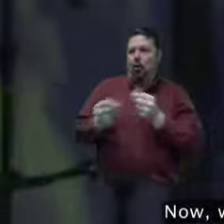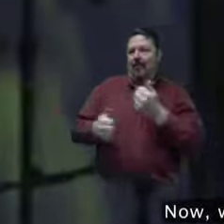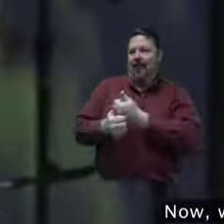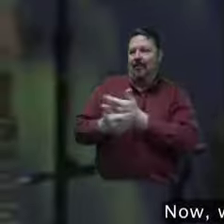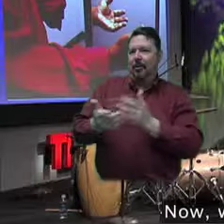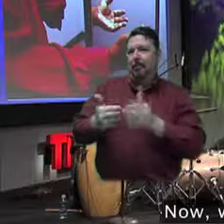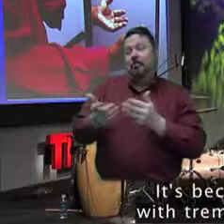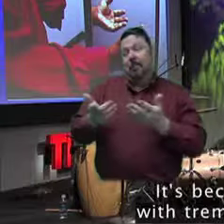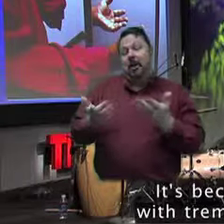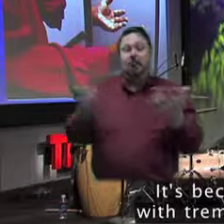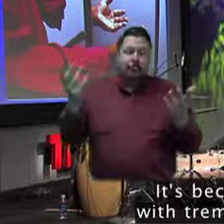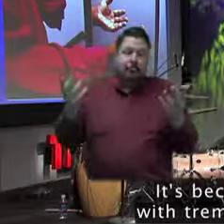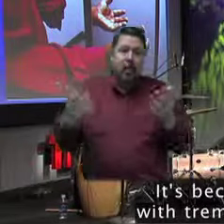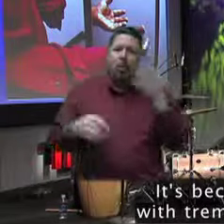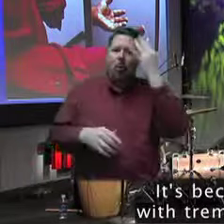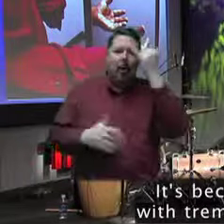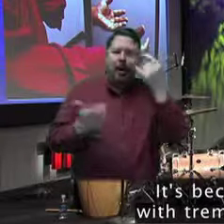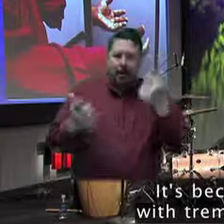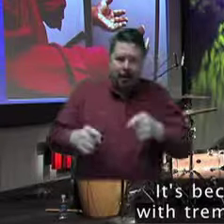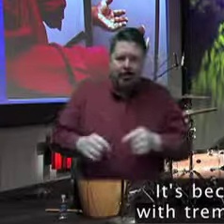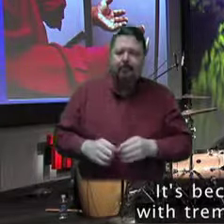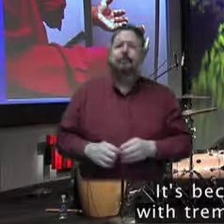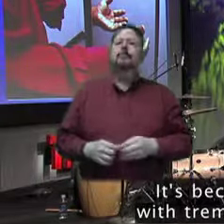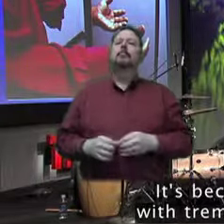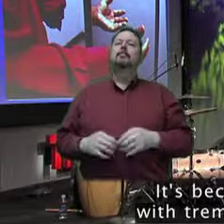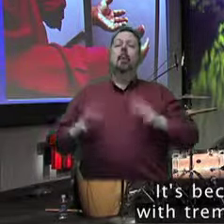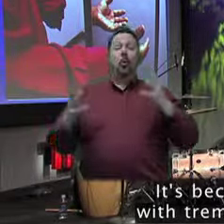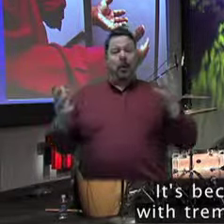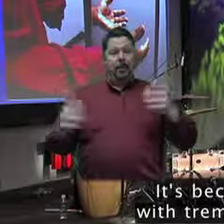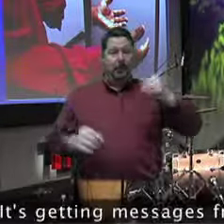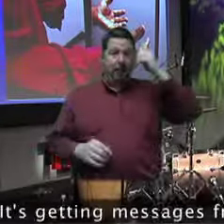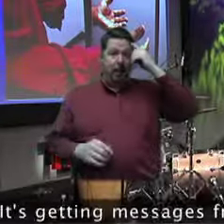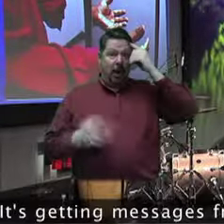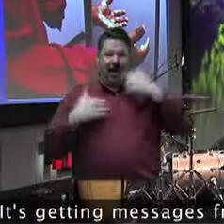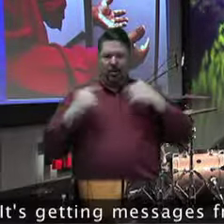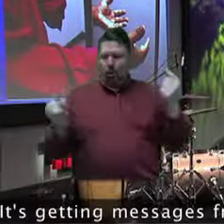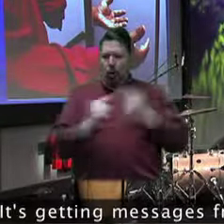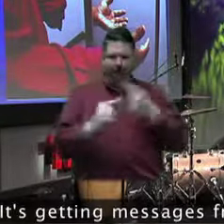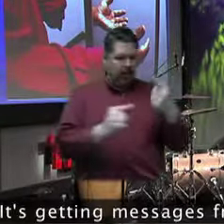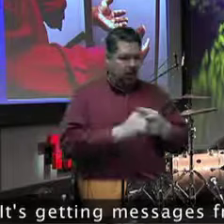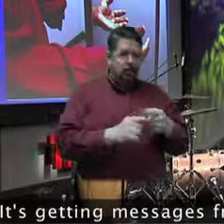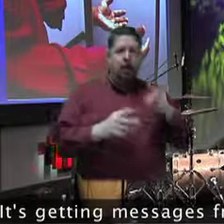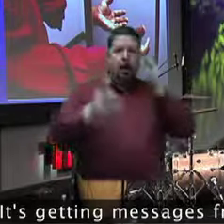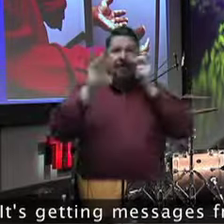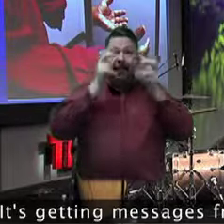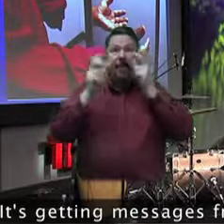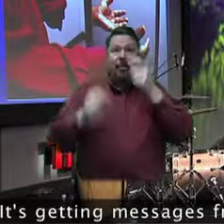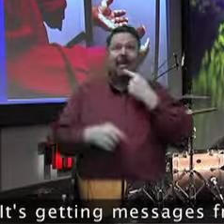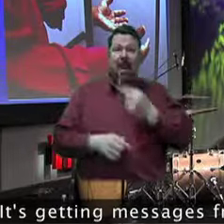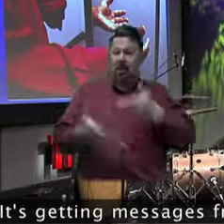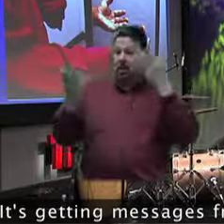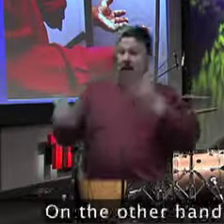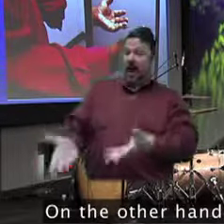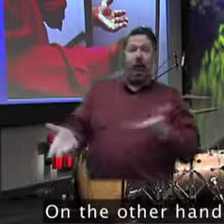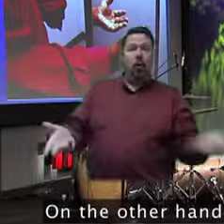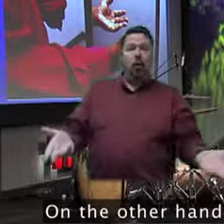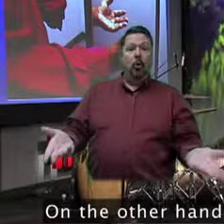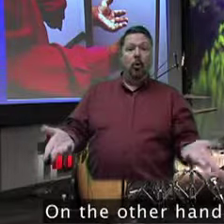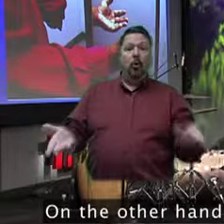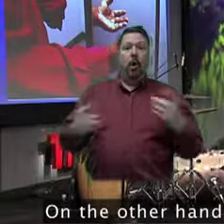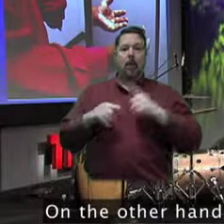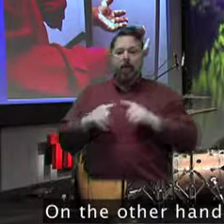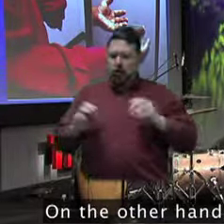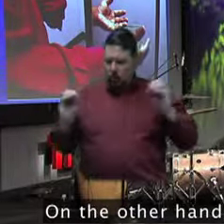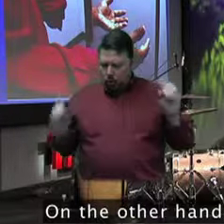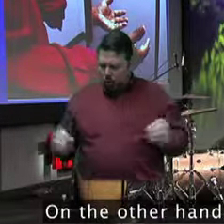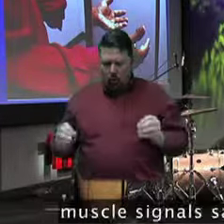of magician. Why does this happen? It's because the brain is faced with tremendous sensory conflict. It's getting messages from vision saying the phantom is back.